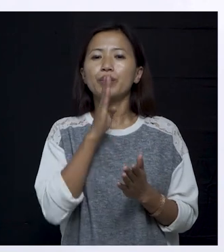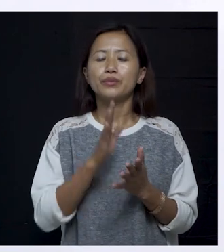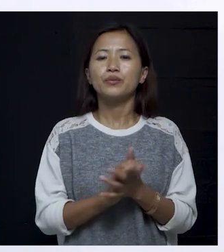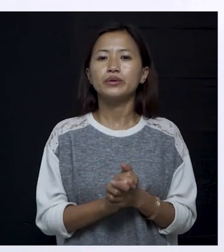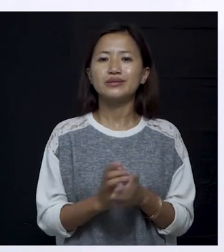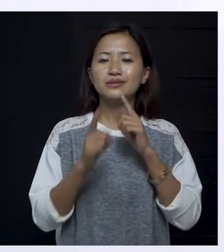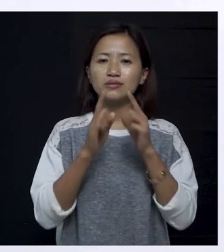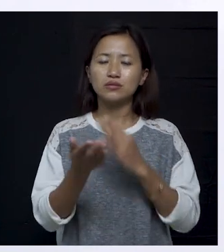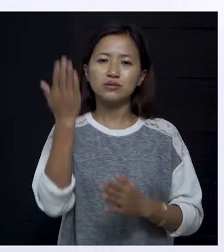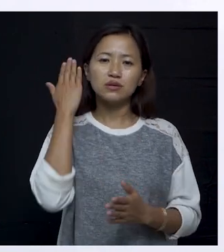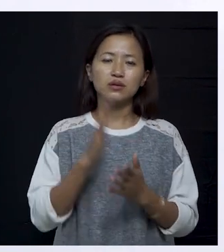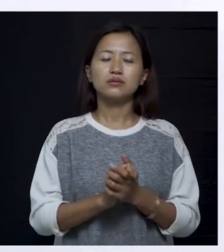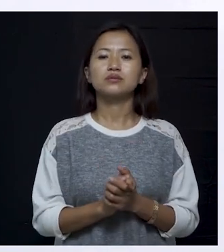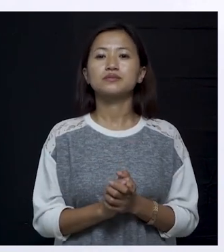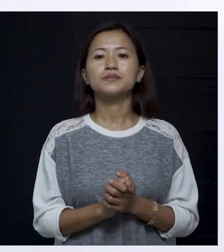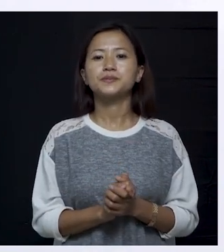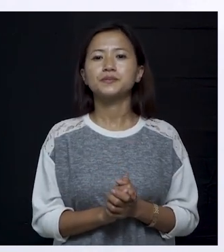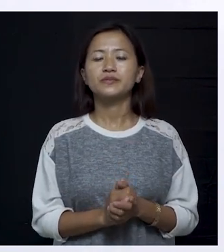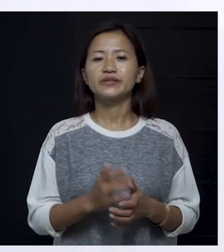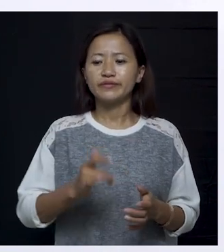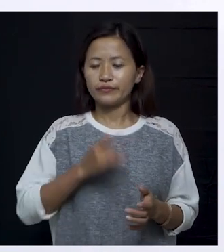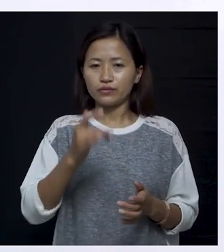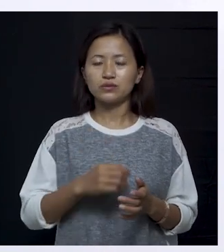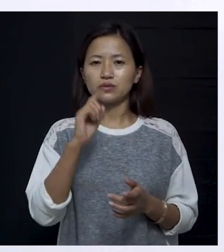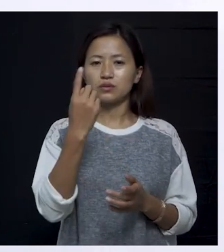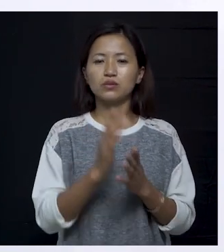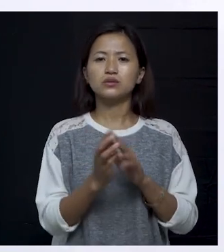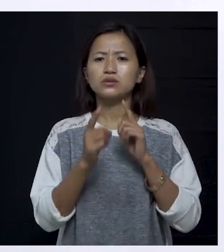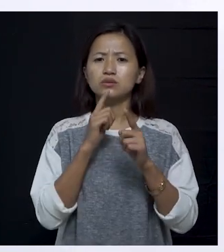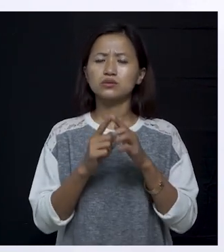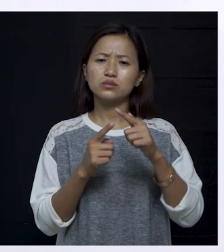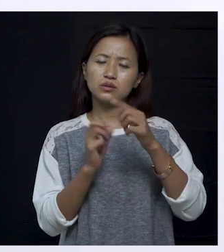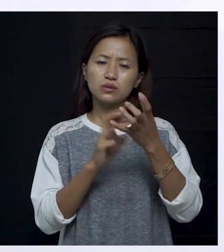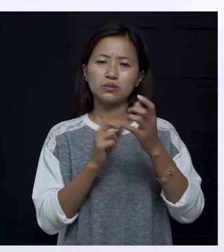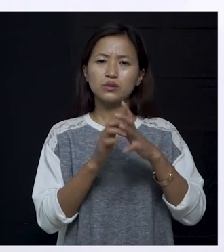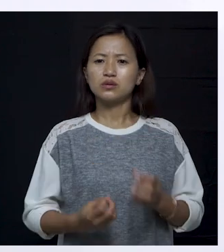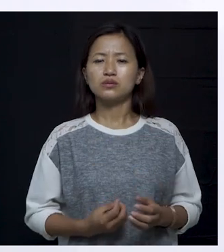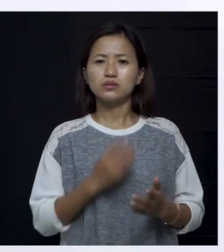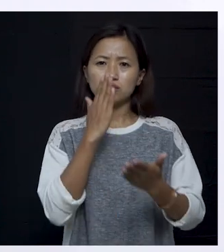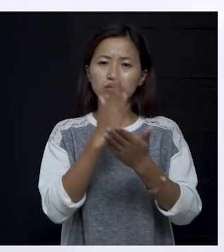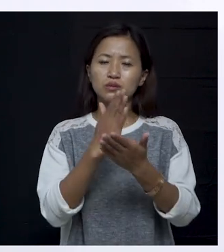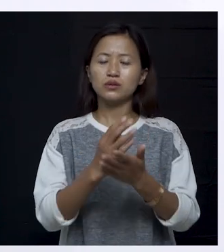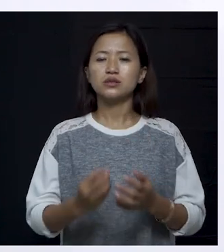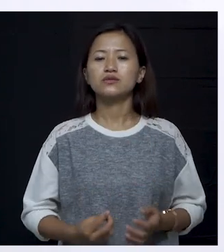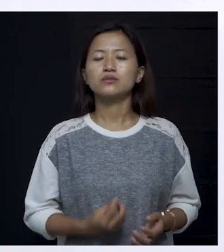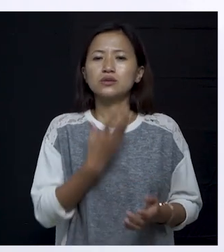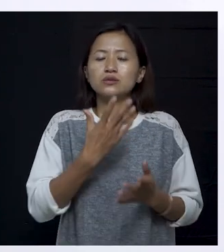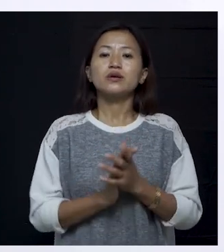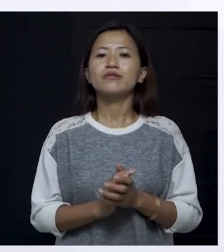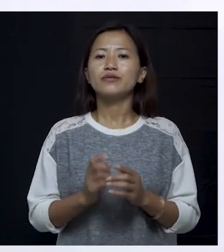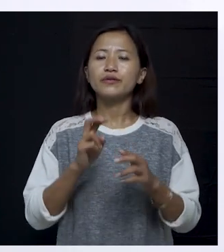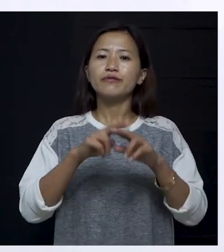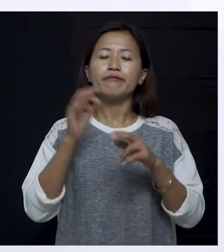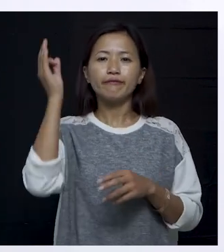have discussed in the last session, okay, if we feel that someone is stopping us from enjoying our fundamental rights, then we can